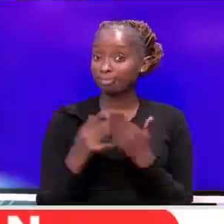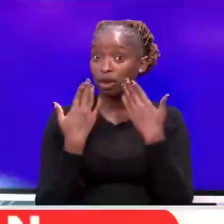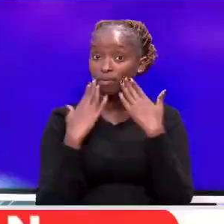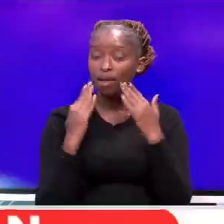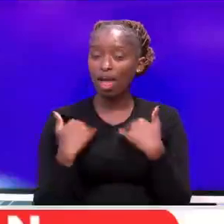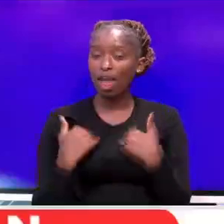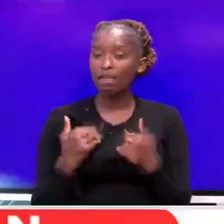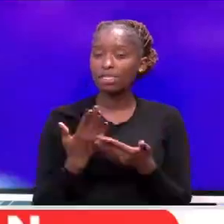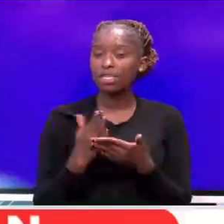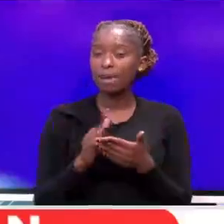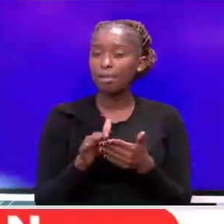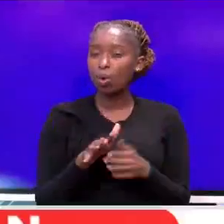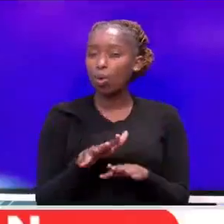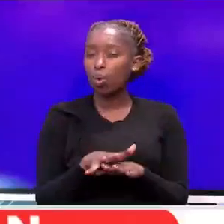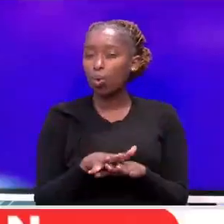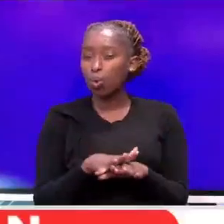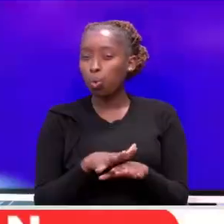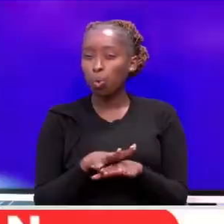disbursement, but